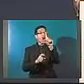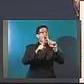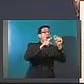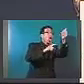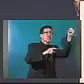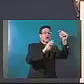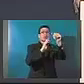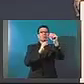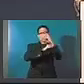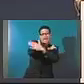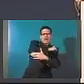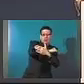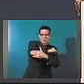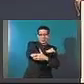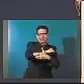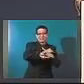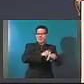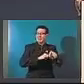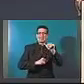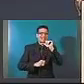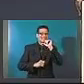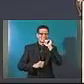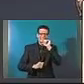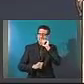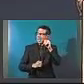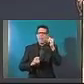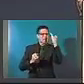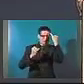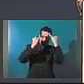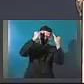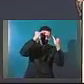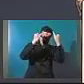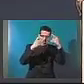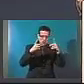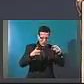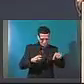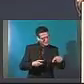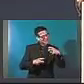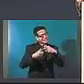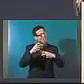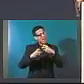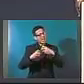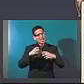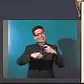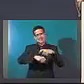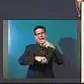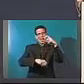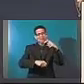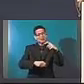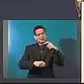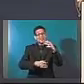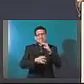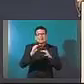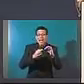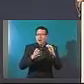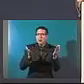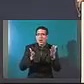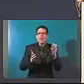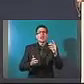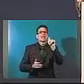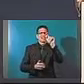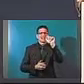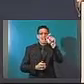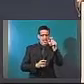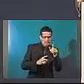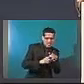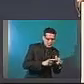good times, but it is unimaginable during these difficult times. Instead, we need tax